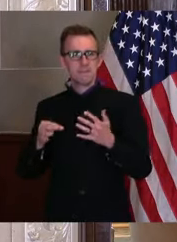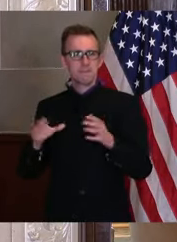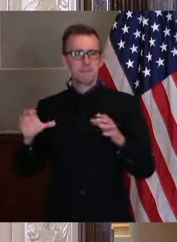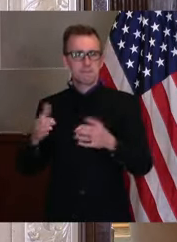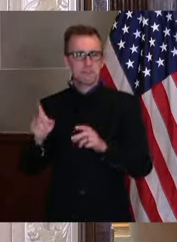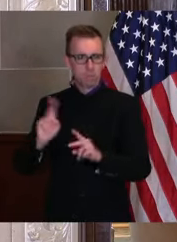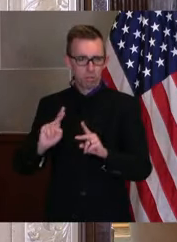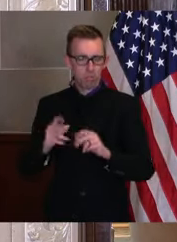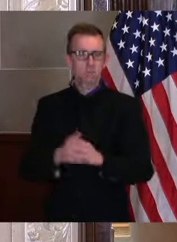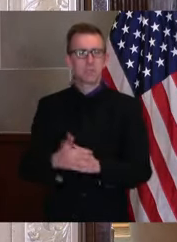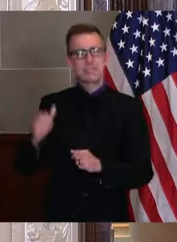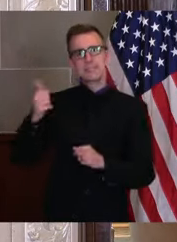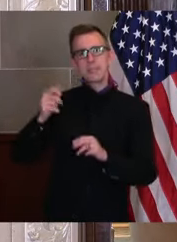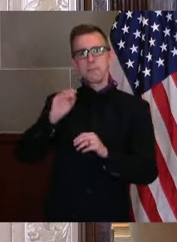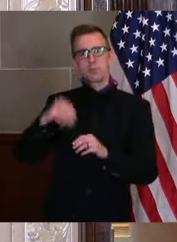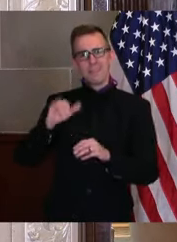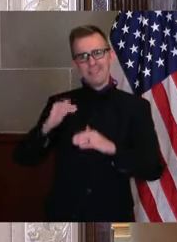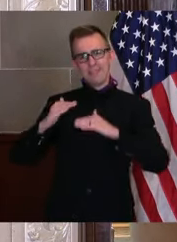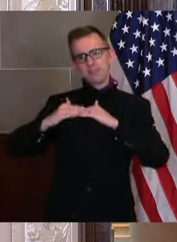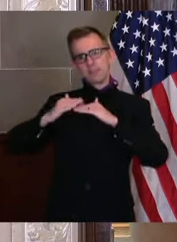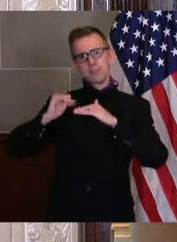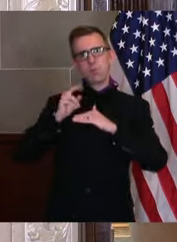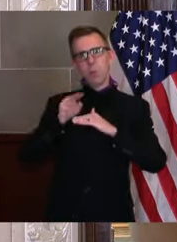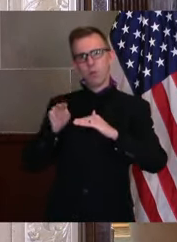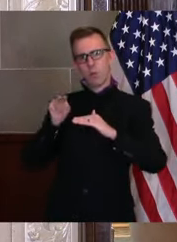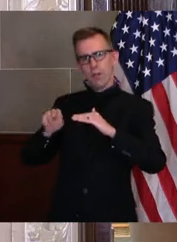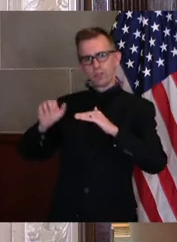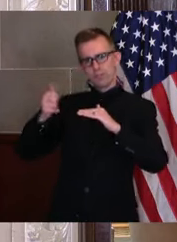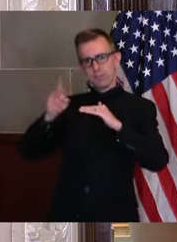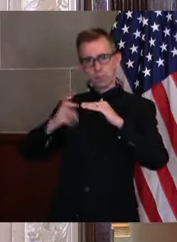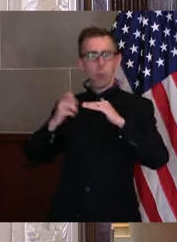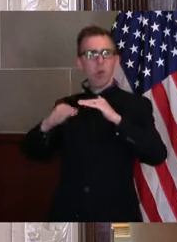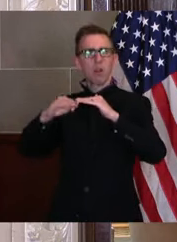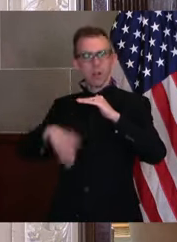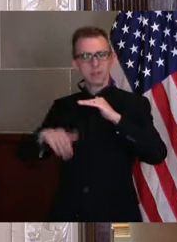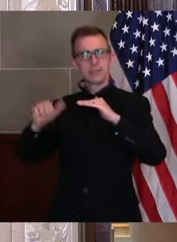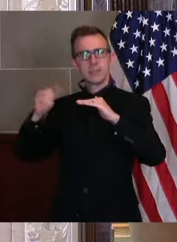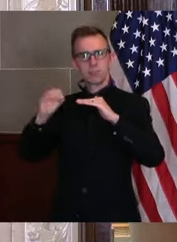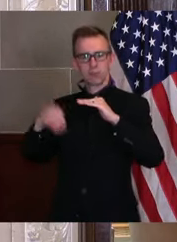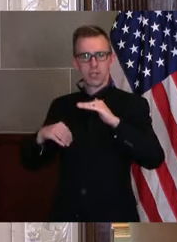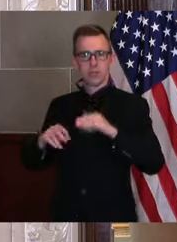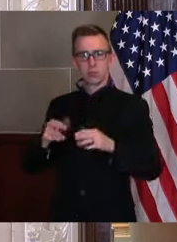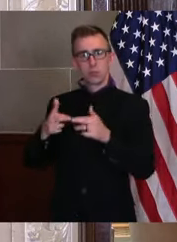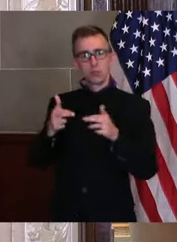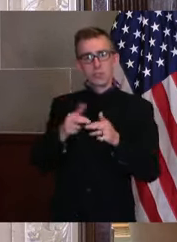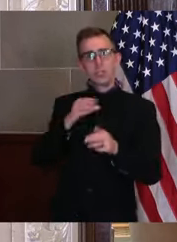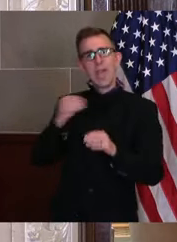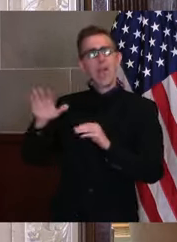but 10% is the number we kind of keep a close eye on, both regionally and statewide.